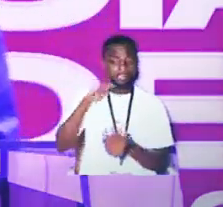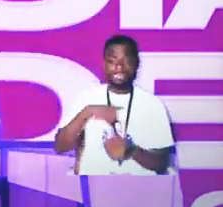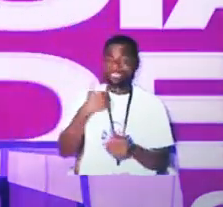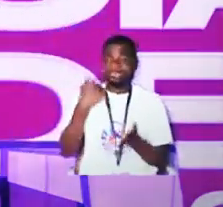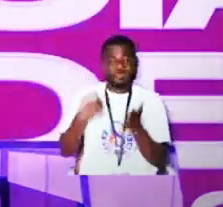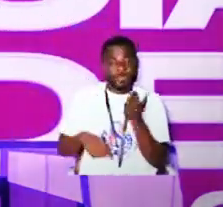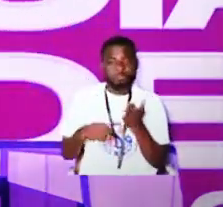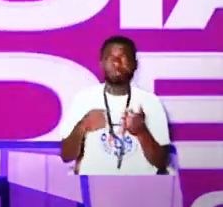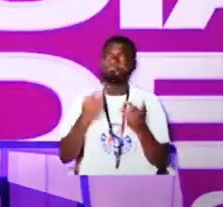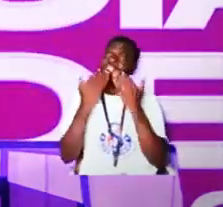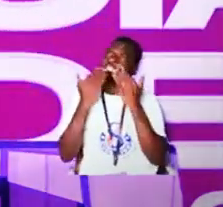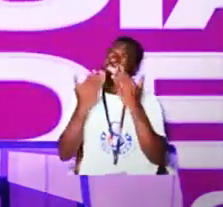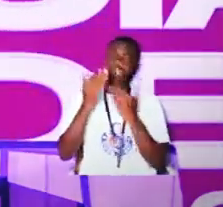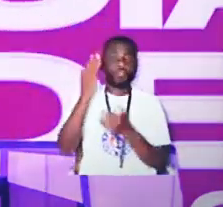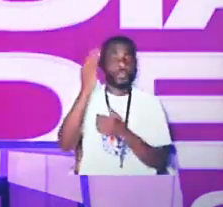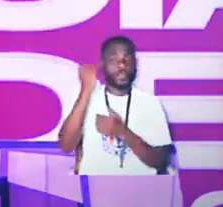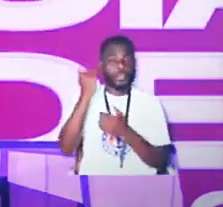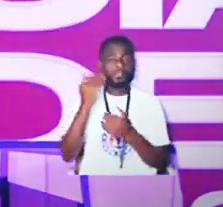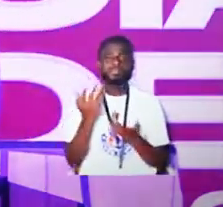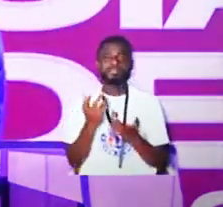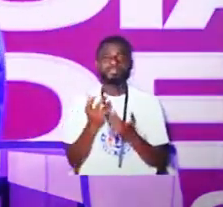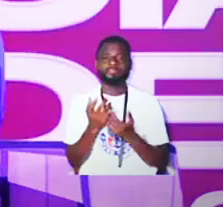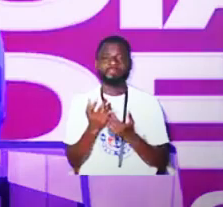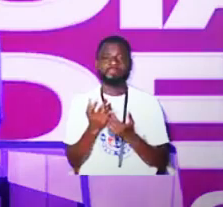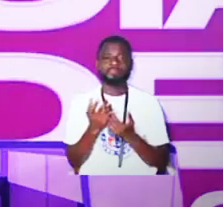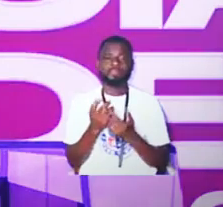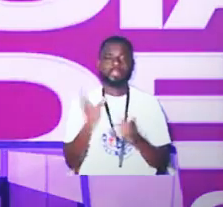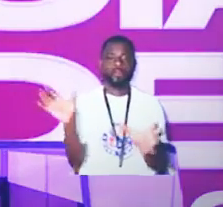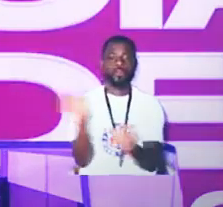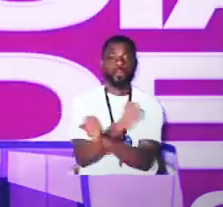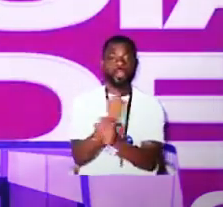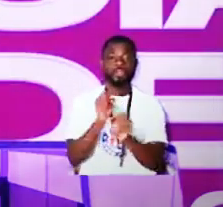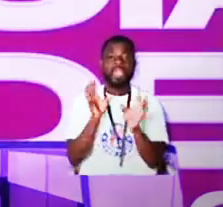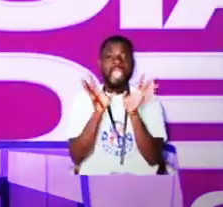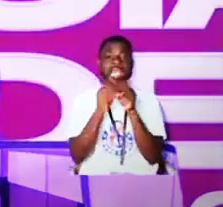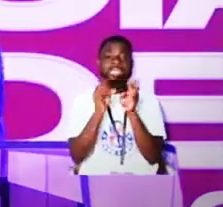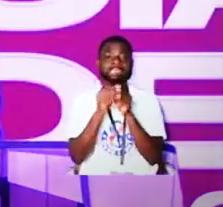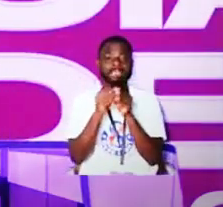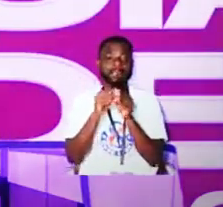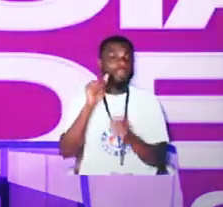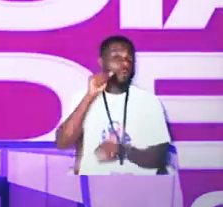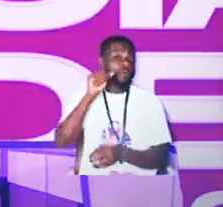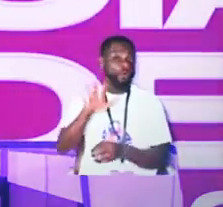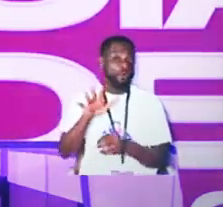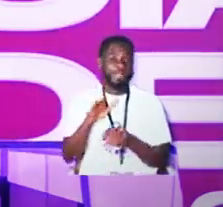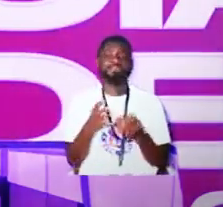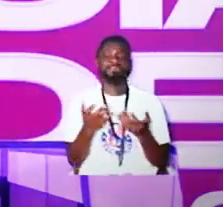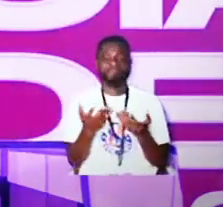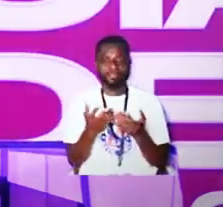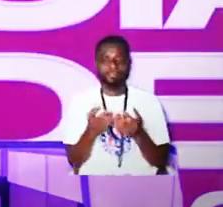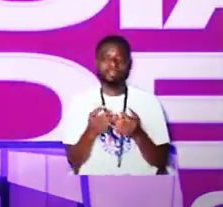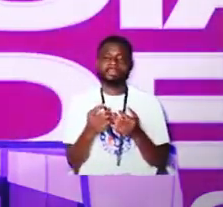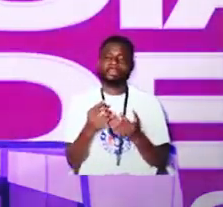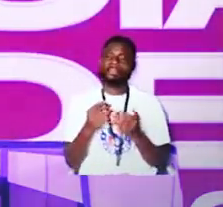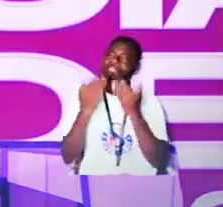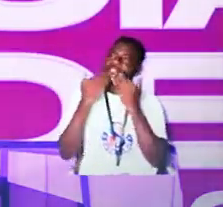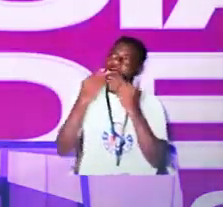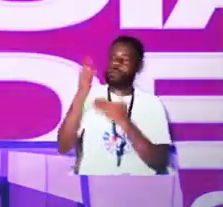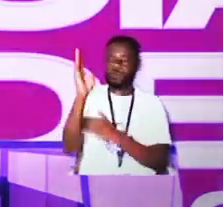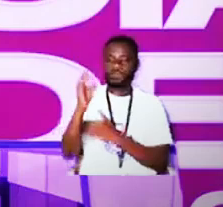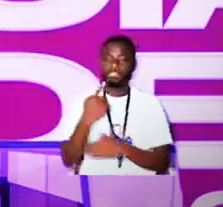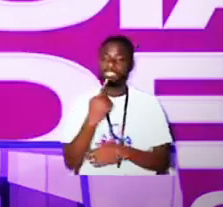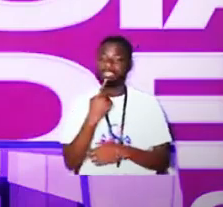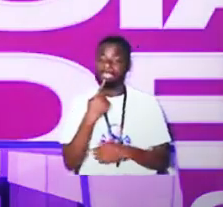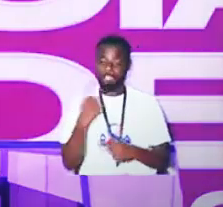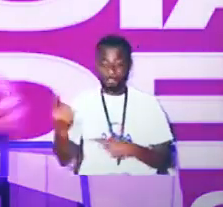has won an assembly election. And then she just thanked God and said, "Today,